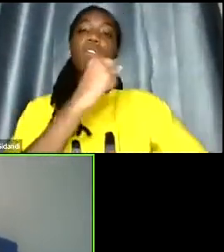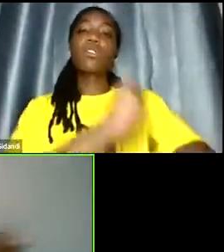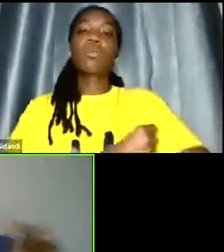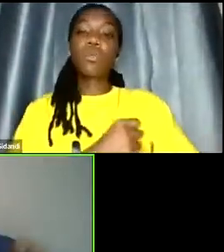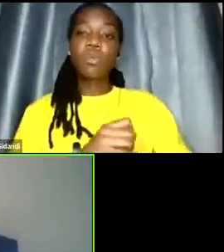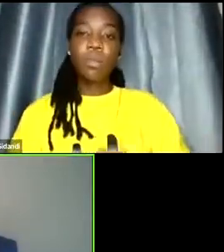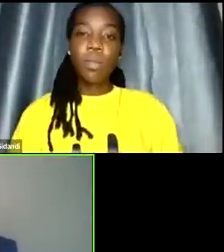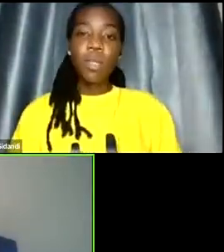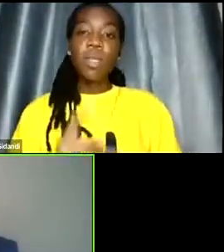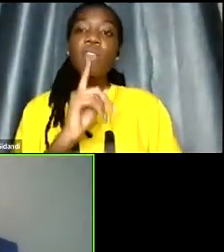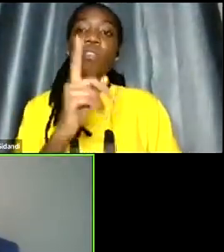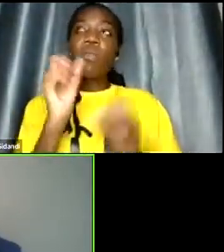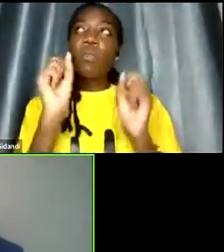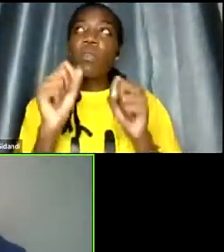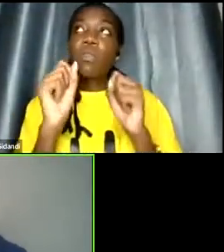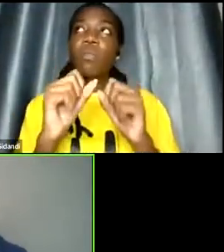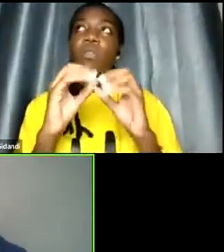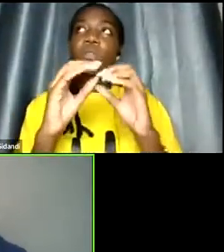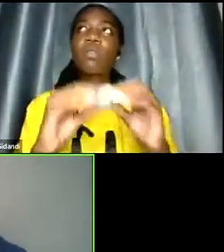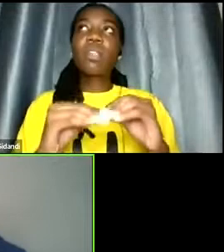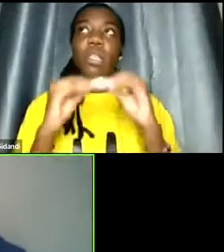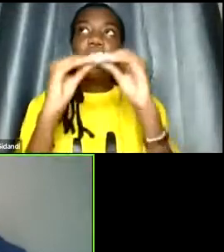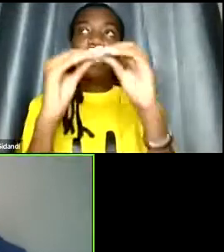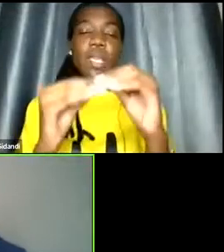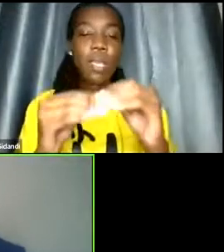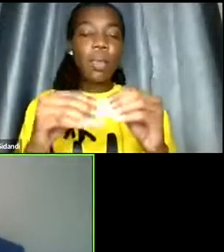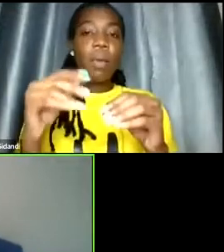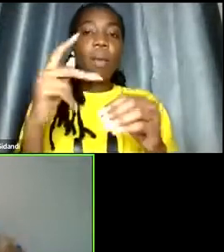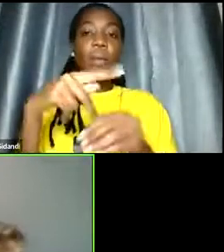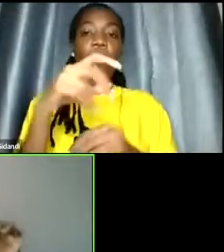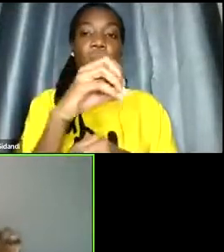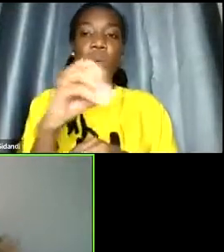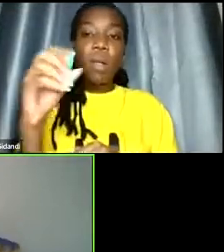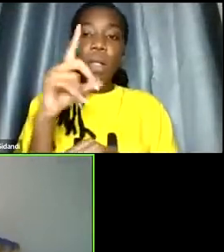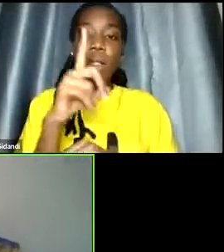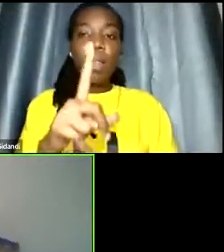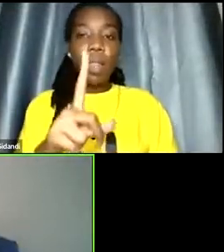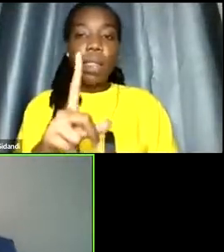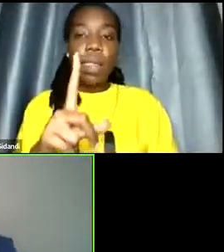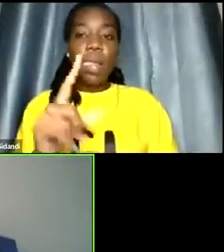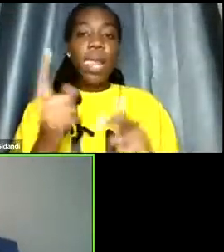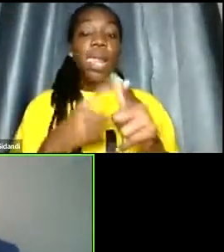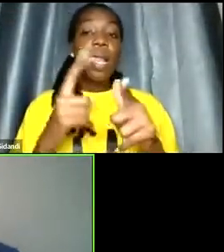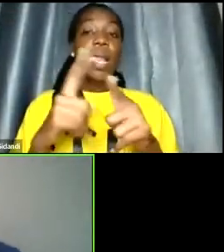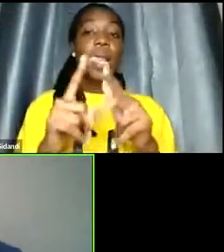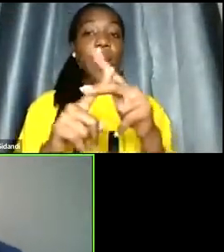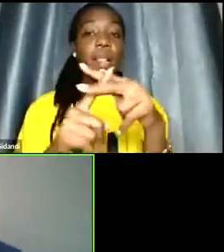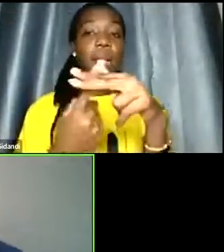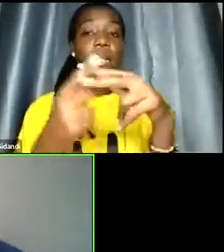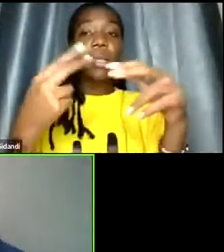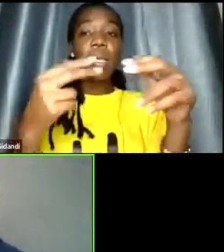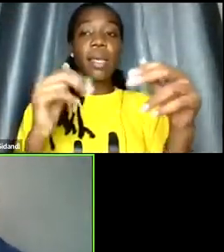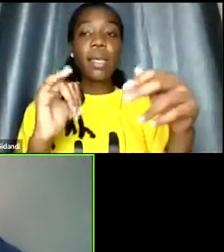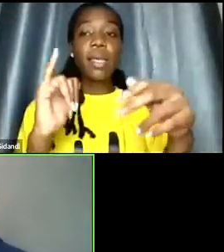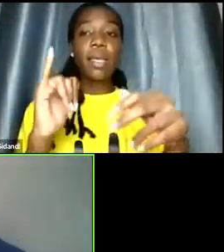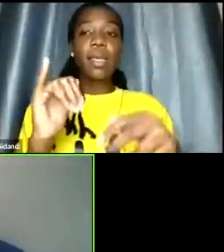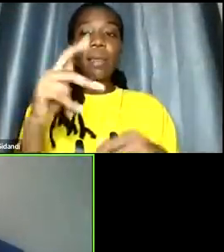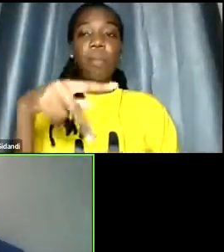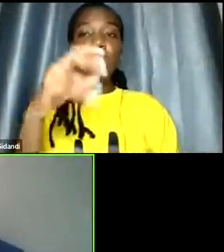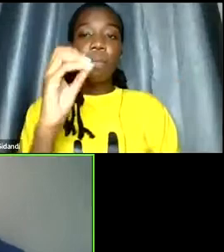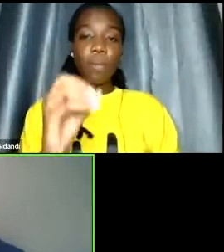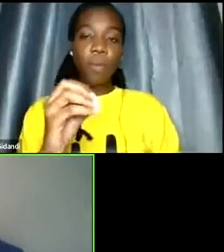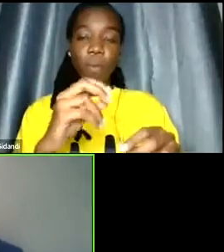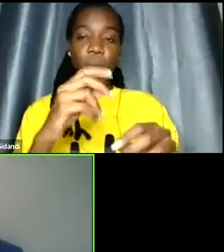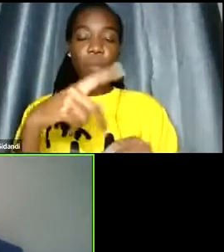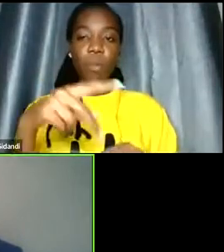can skip the hyper pool and end up straight in the talent pool. Or you can start off in the hyper pool and derail and get out of the organization